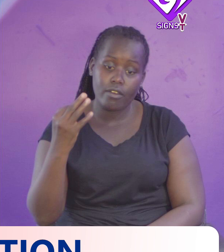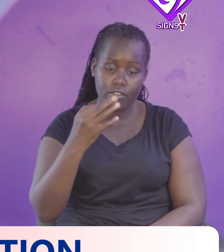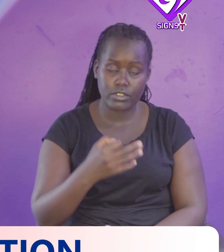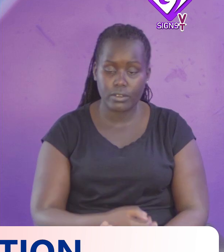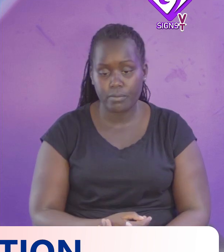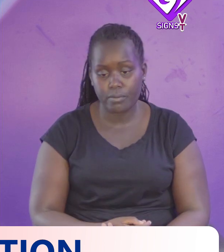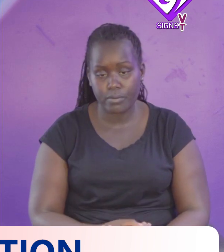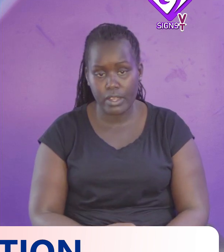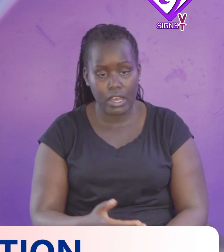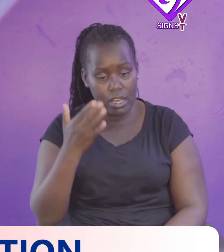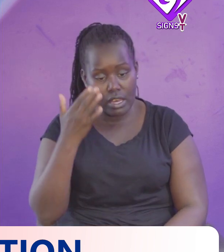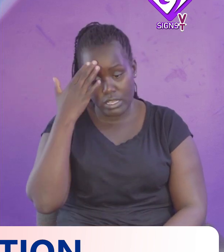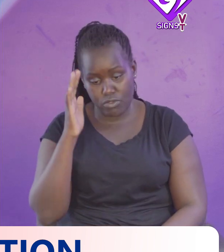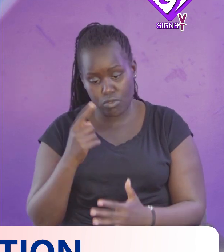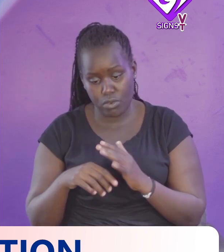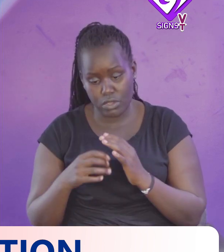know what they need to do.